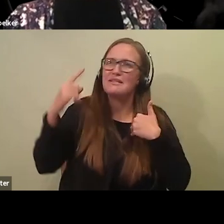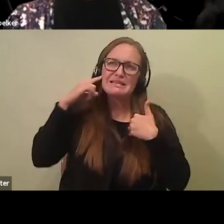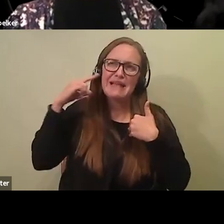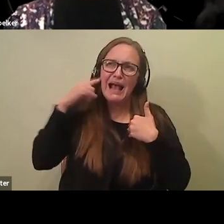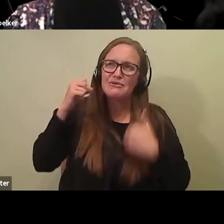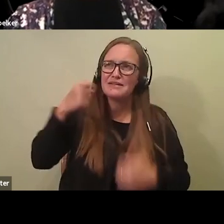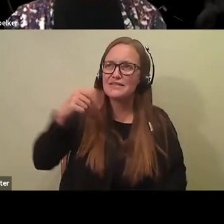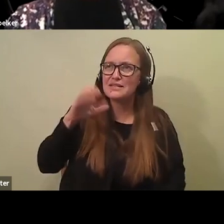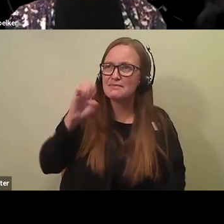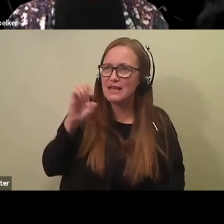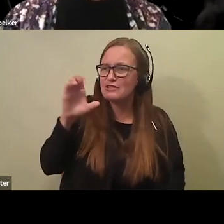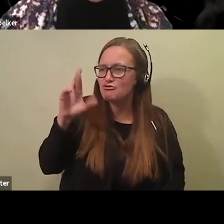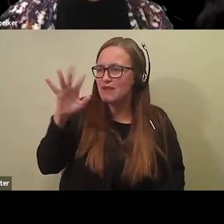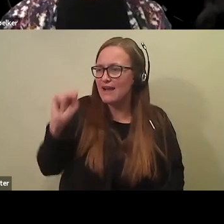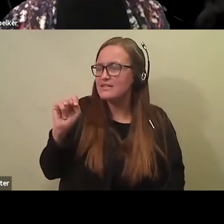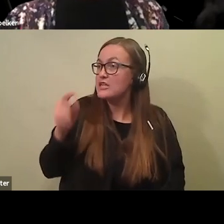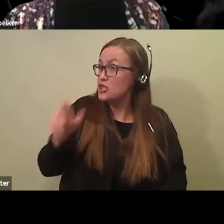about sound in outer space?